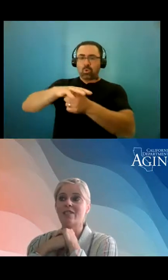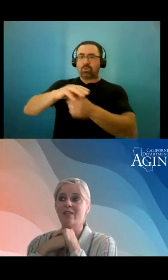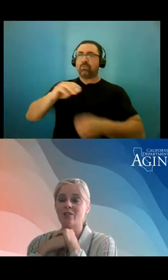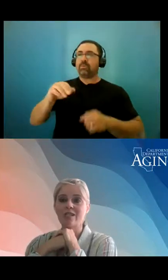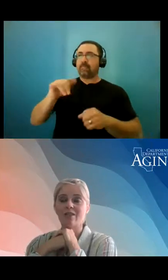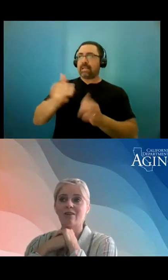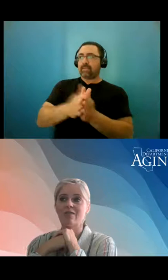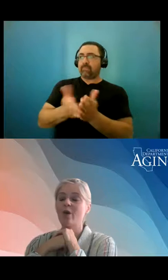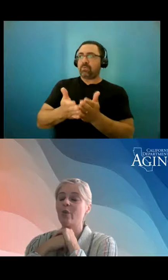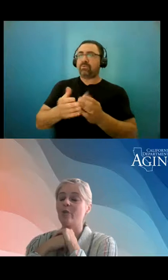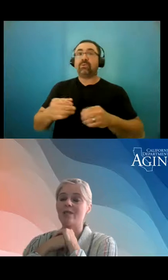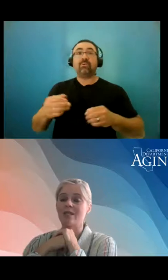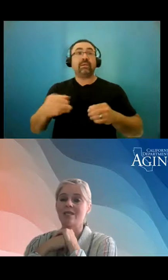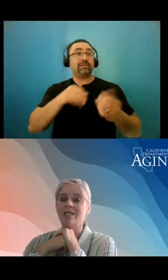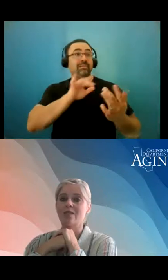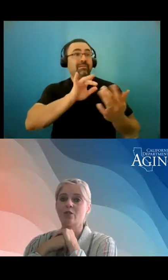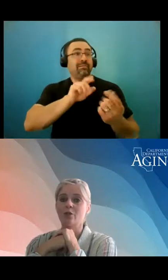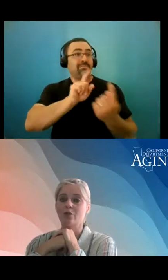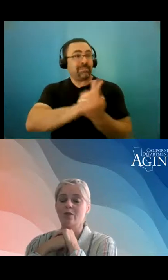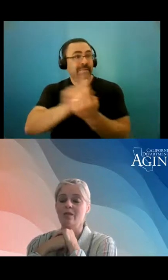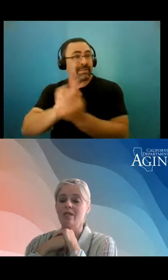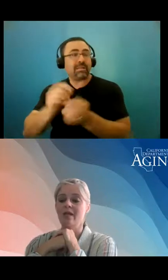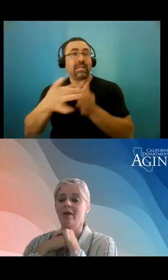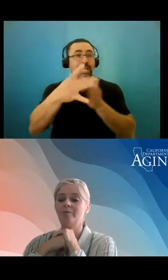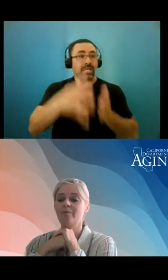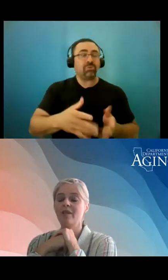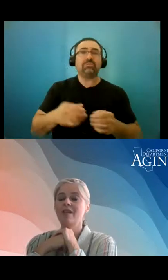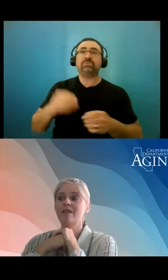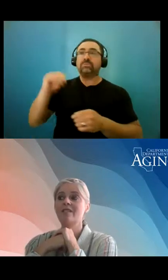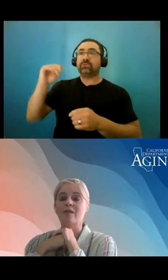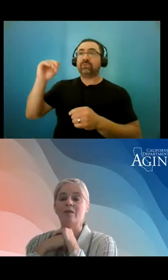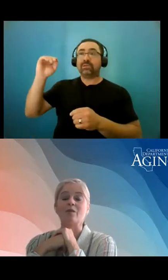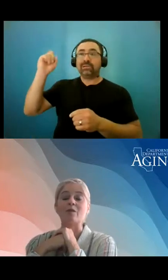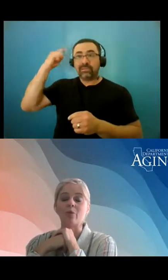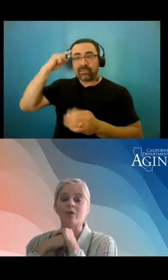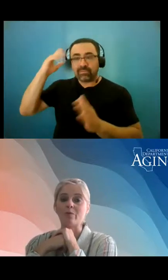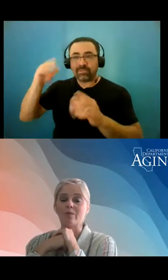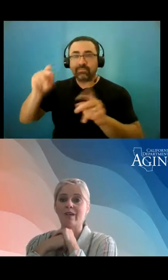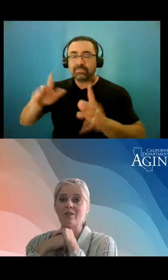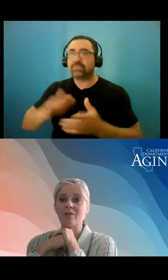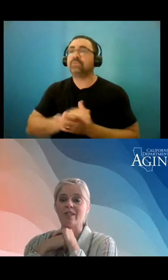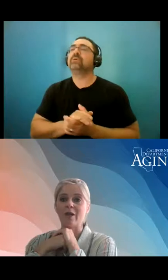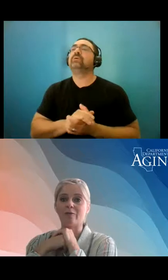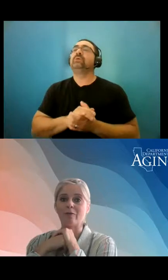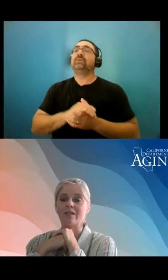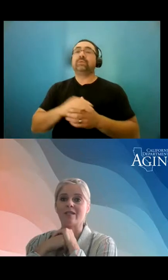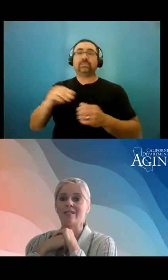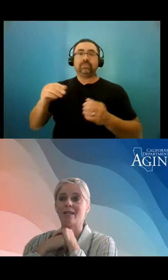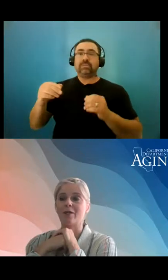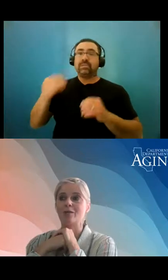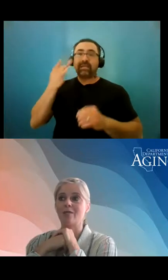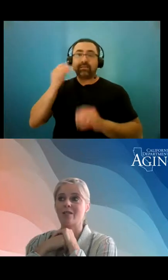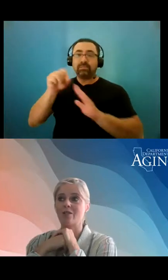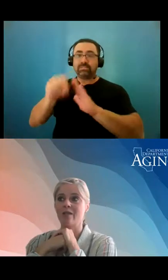leaders, legislators. We presented to the state of the Board of Supervisors, the California